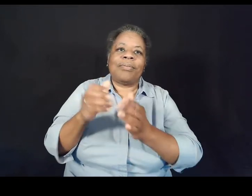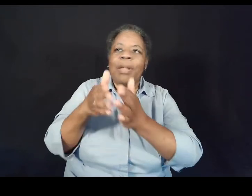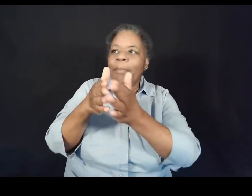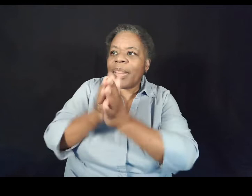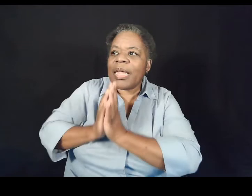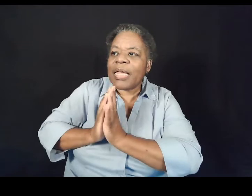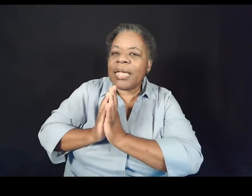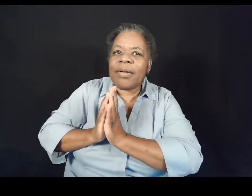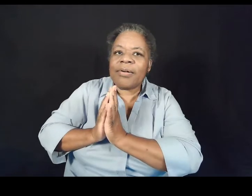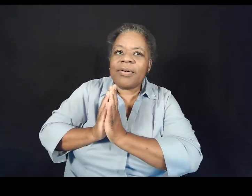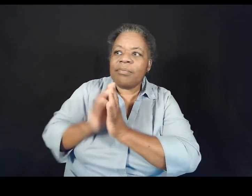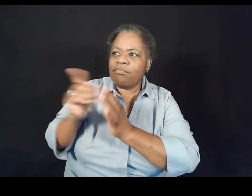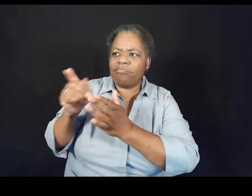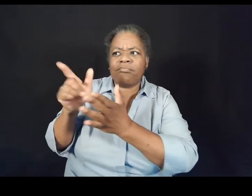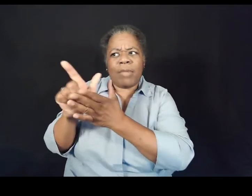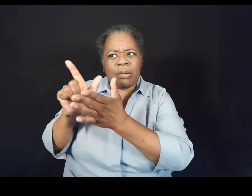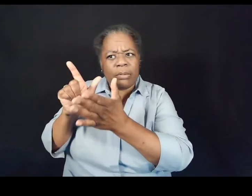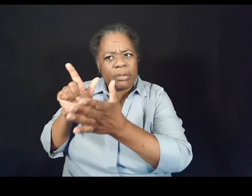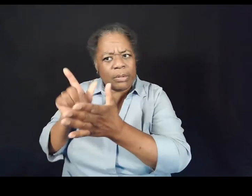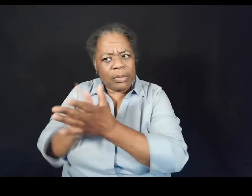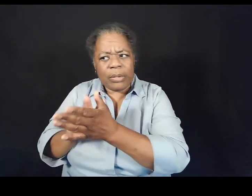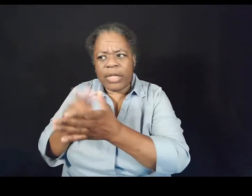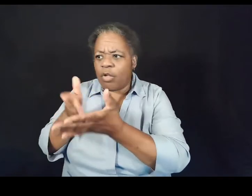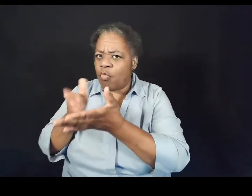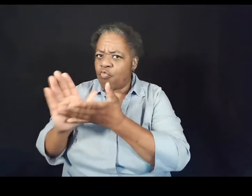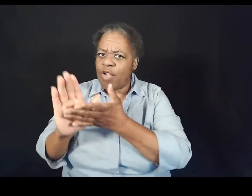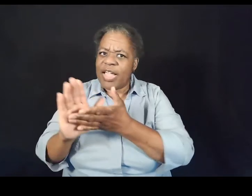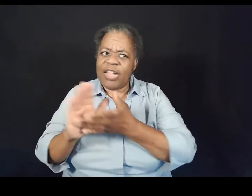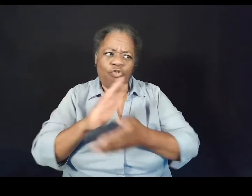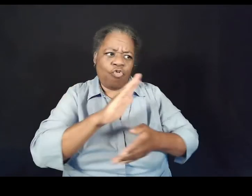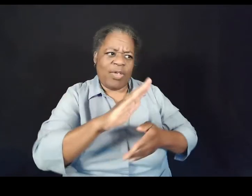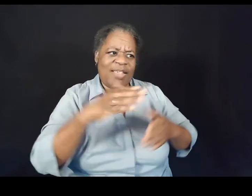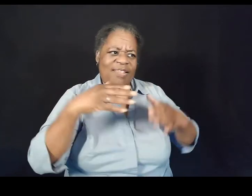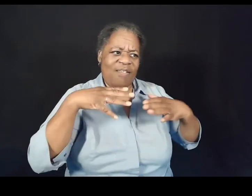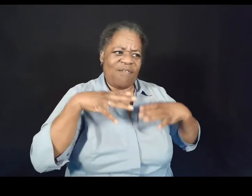legal right to that pound of Antonio's flesh.